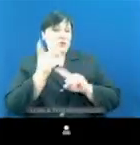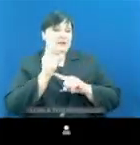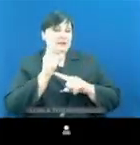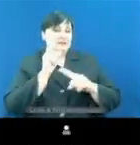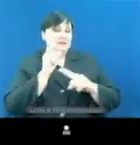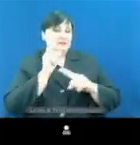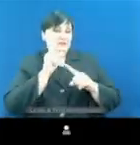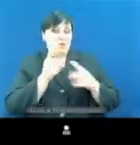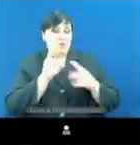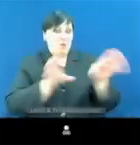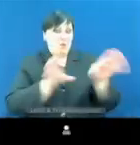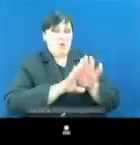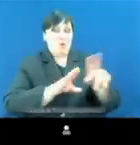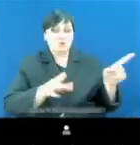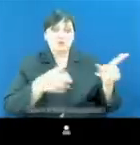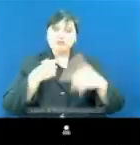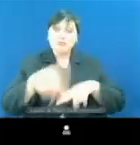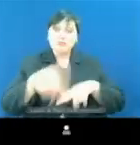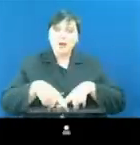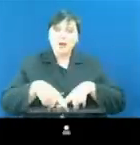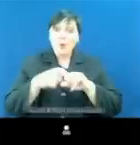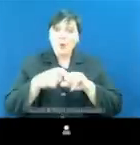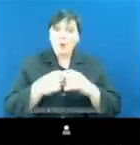and I'll scroll down.